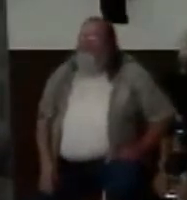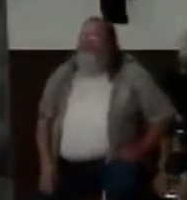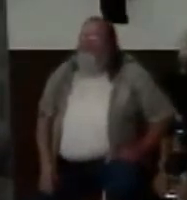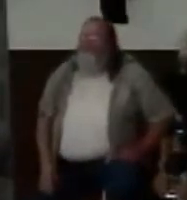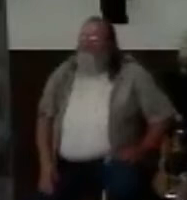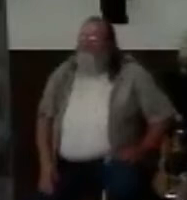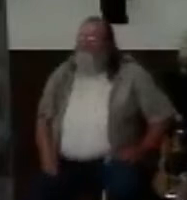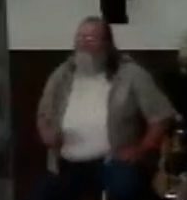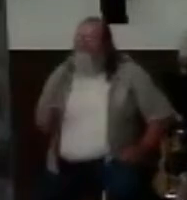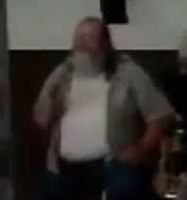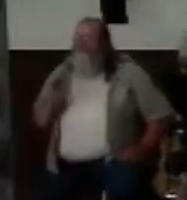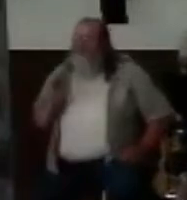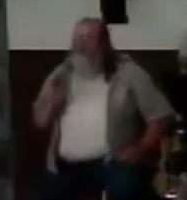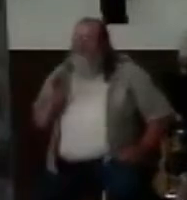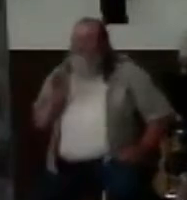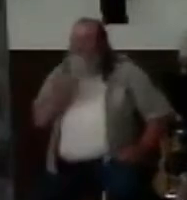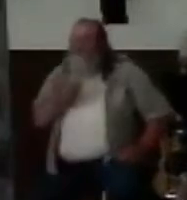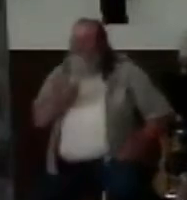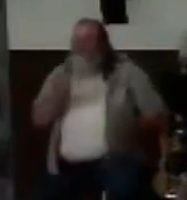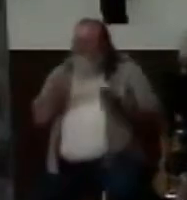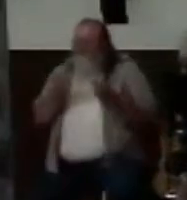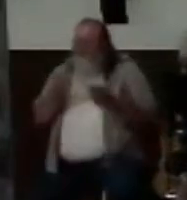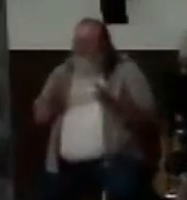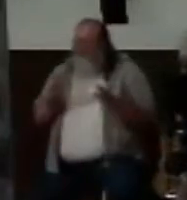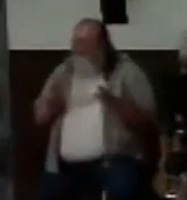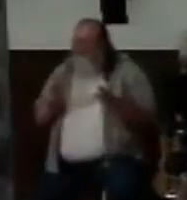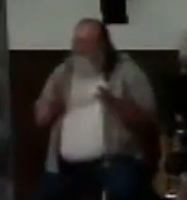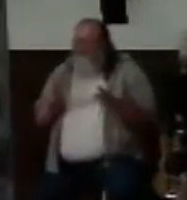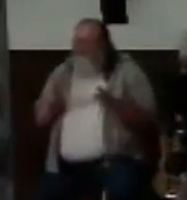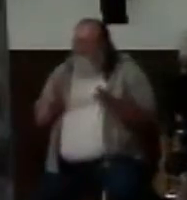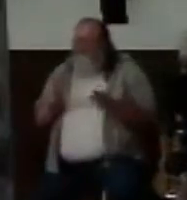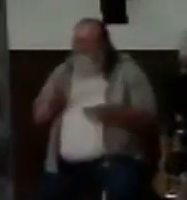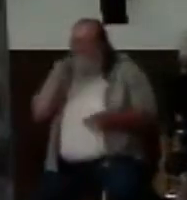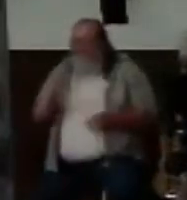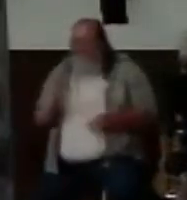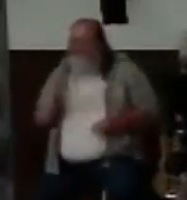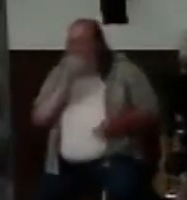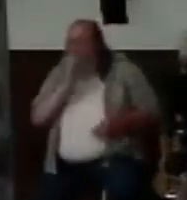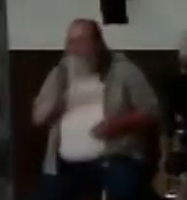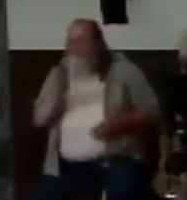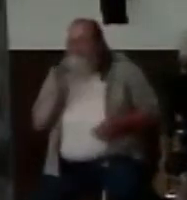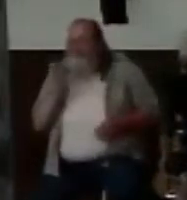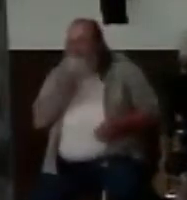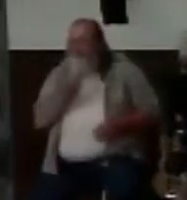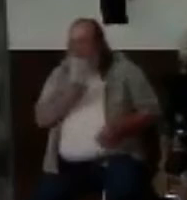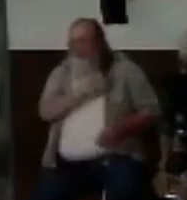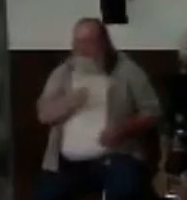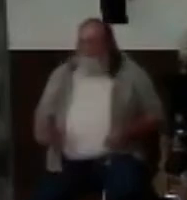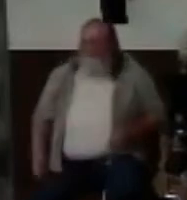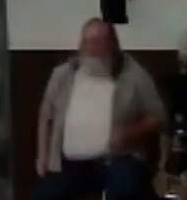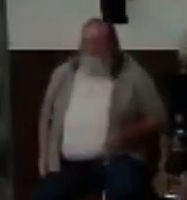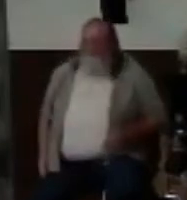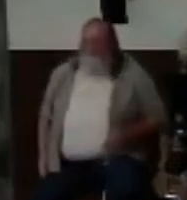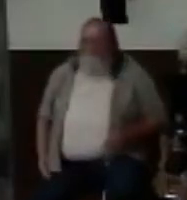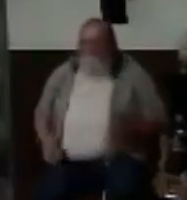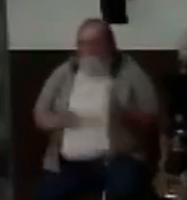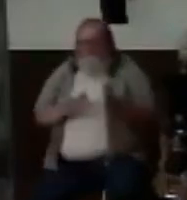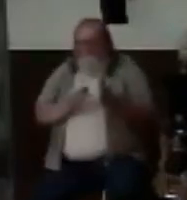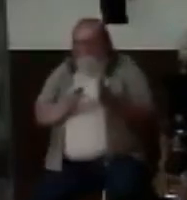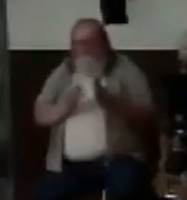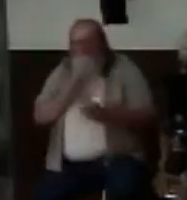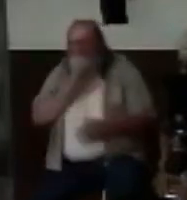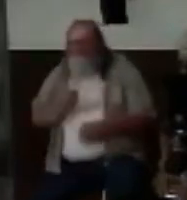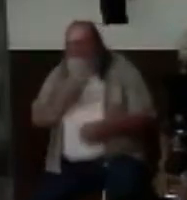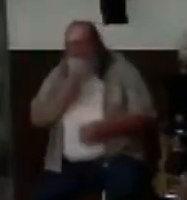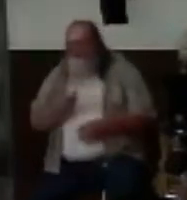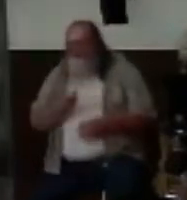Our traditions can so easily become our religion. To the Jewish people, living water is another